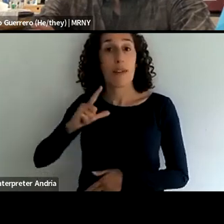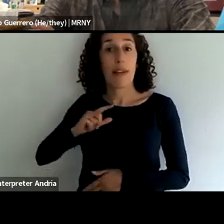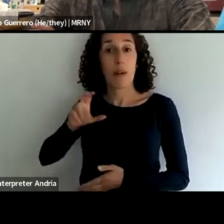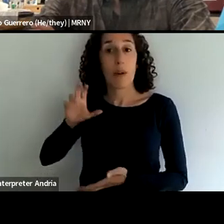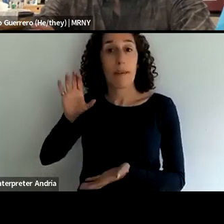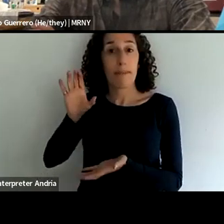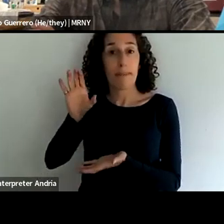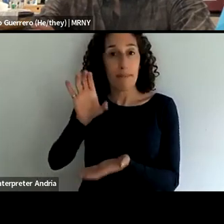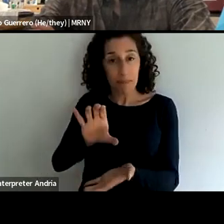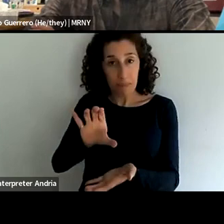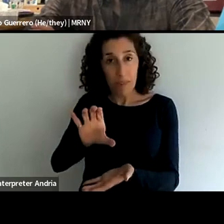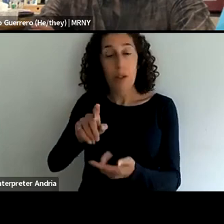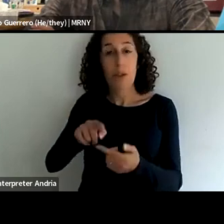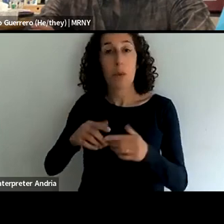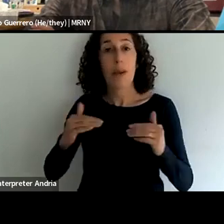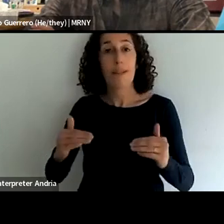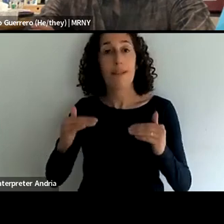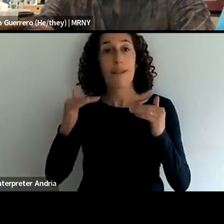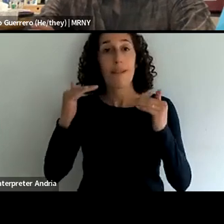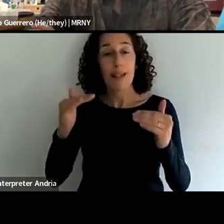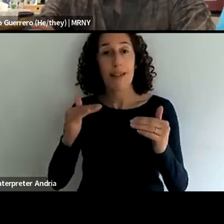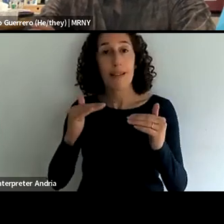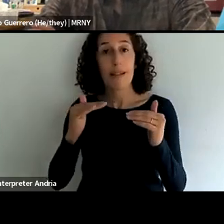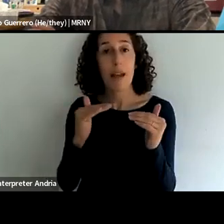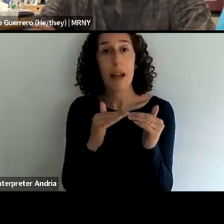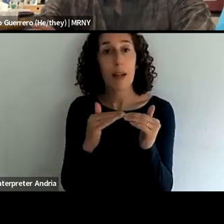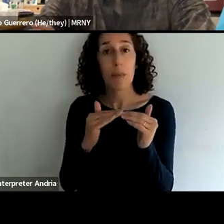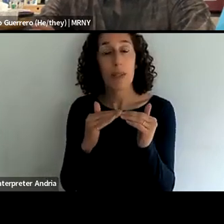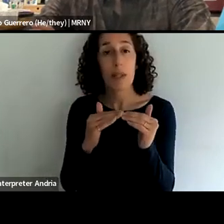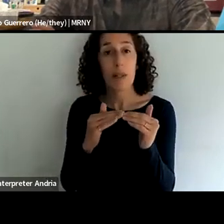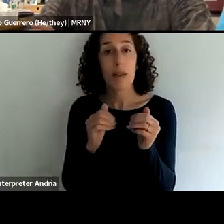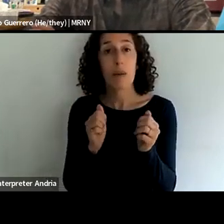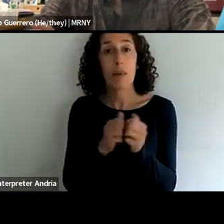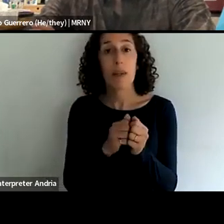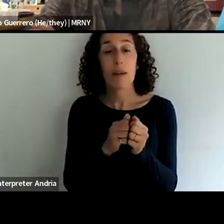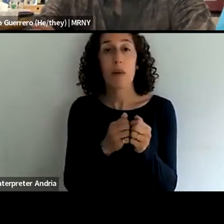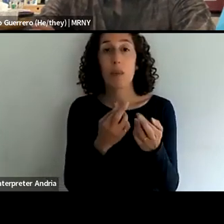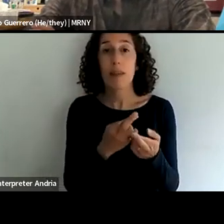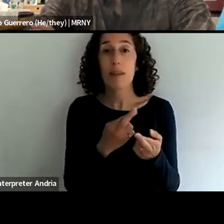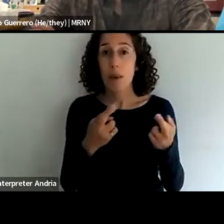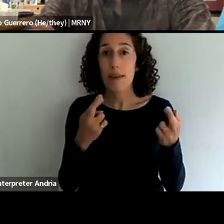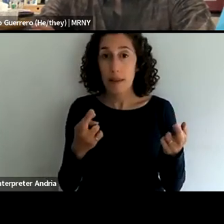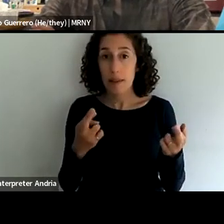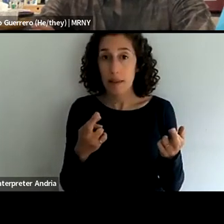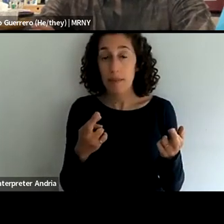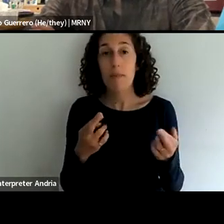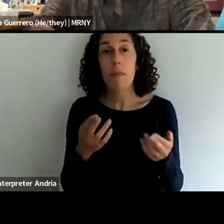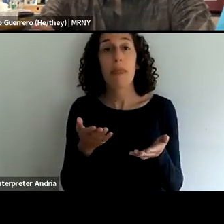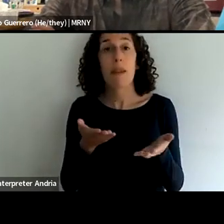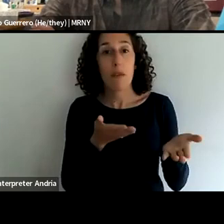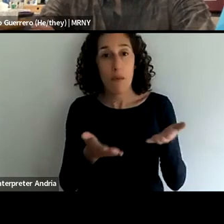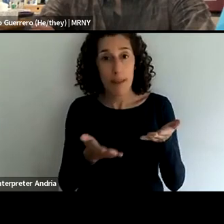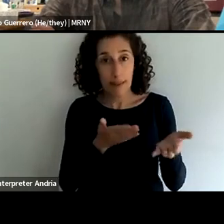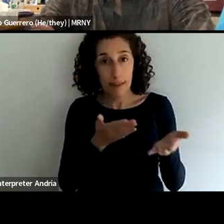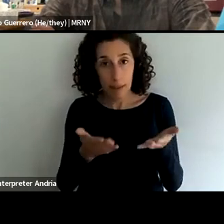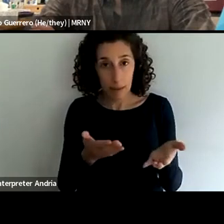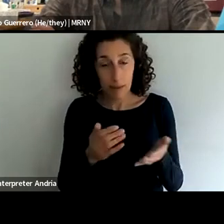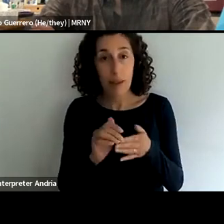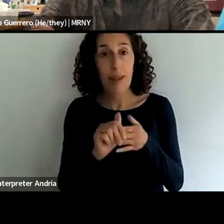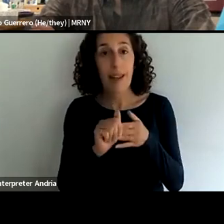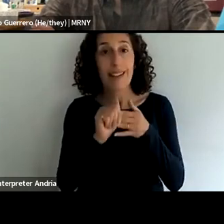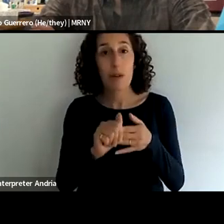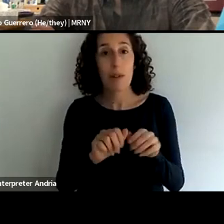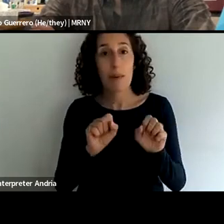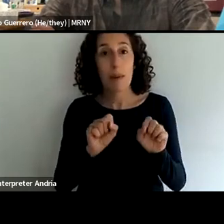the equity in social resources, services, and leadership capacity of trans